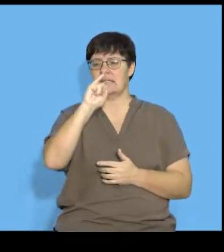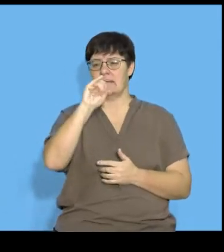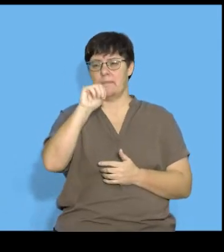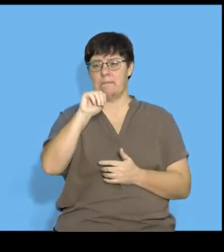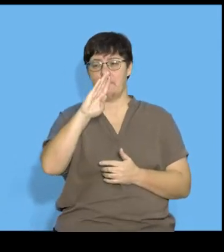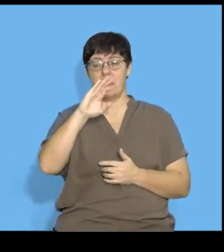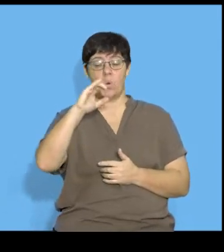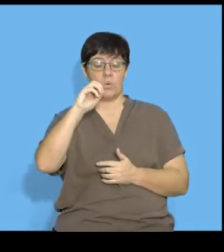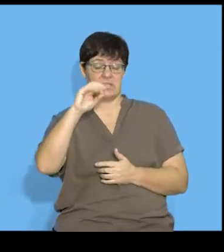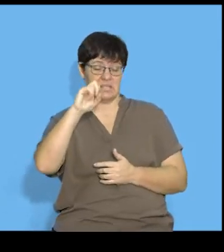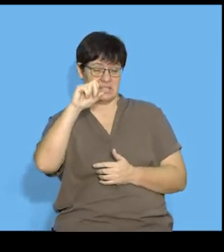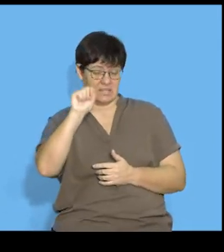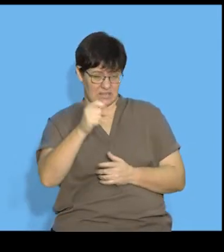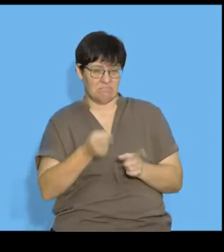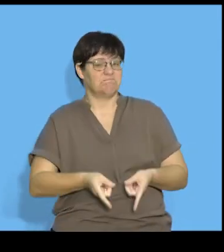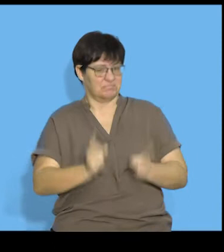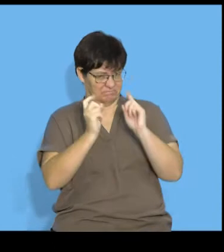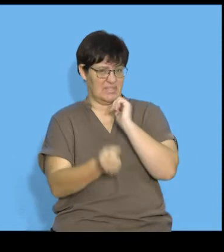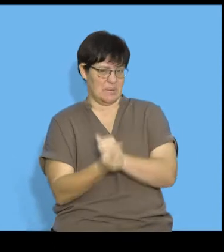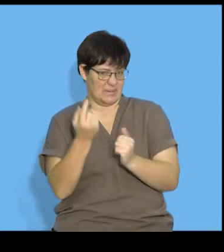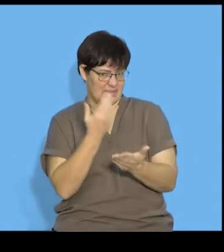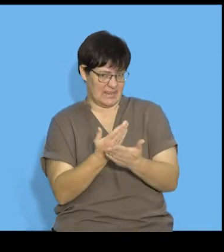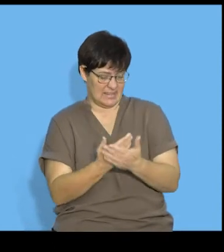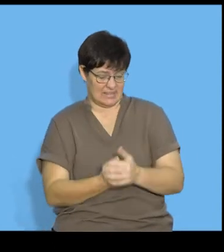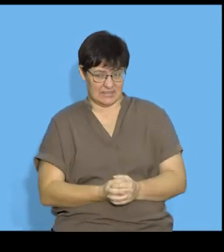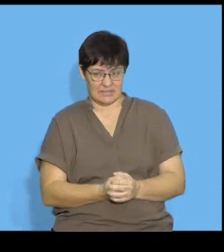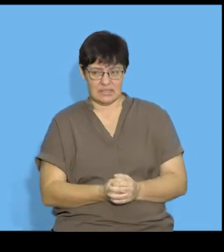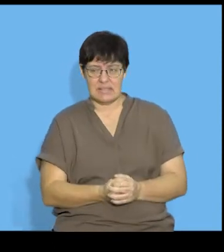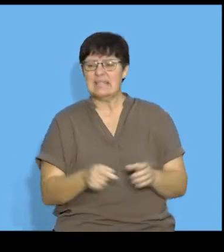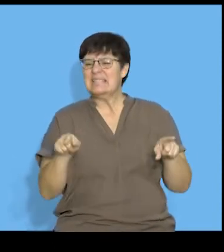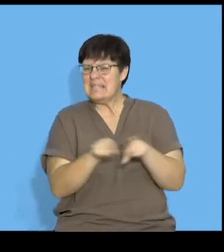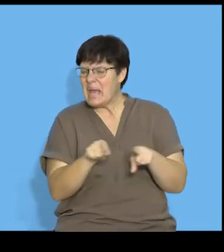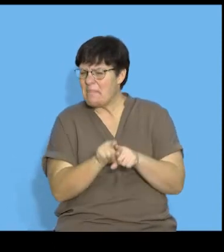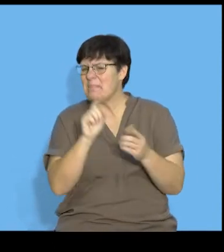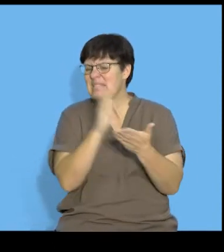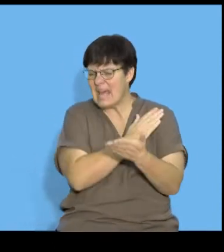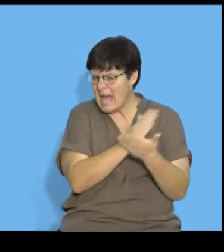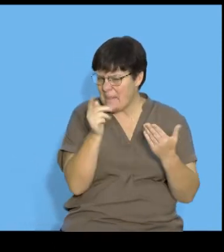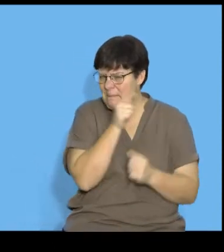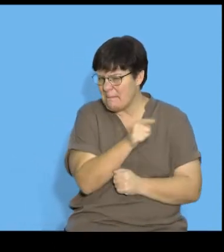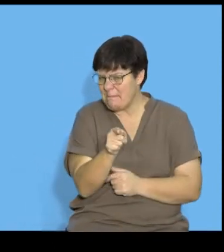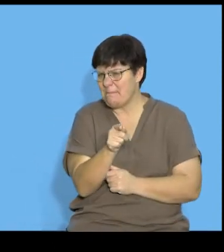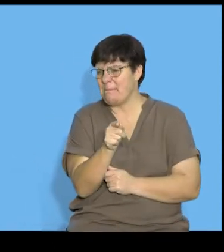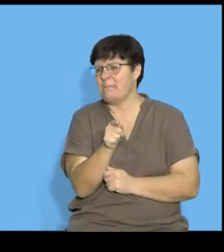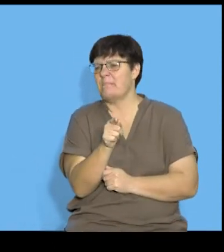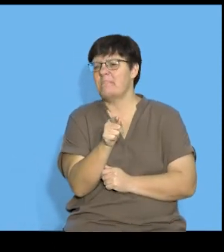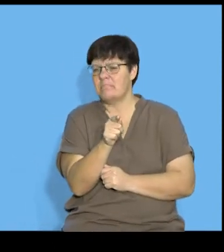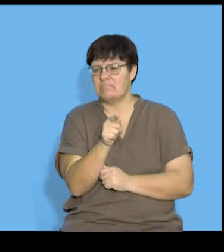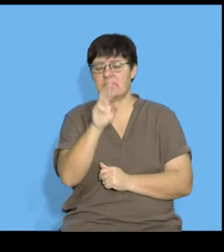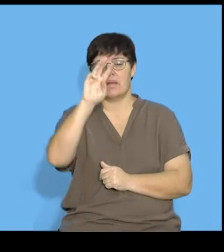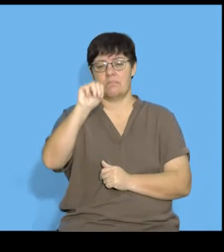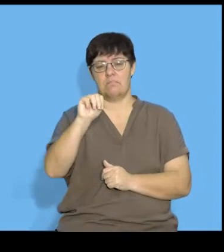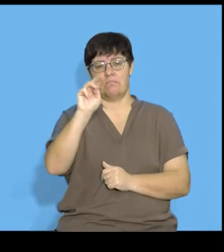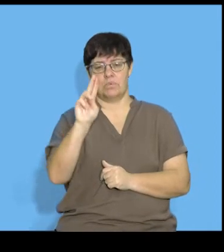harm. However, there are also some fungi that are